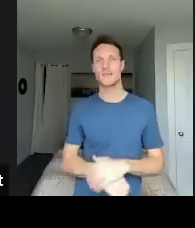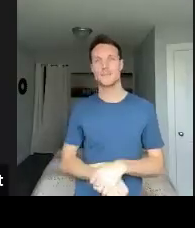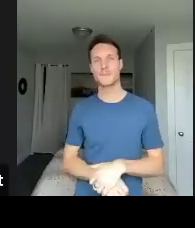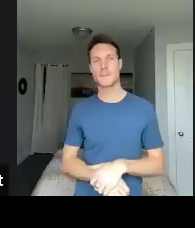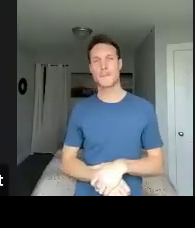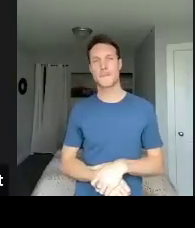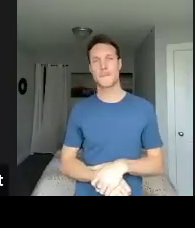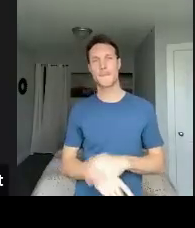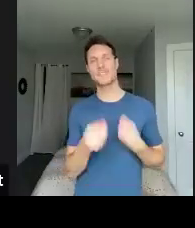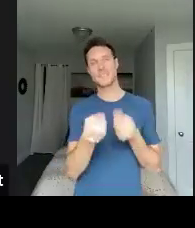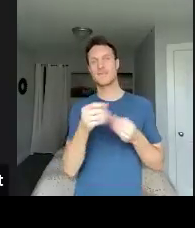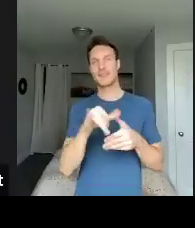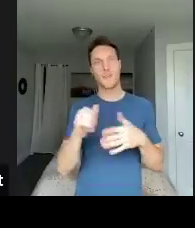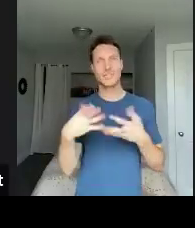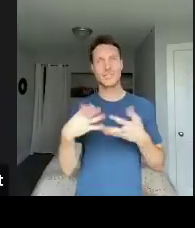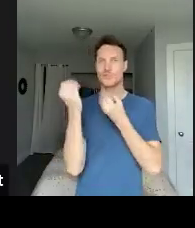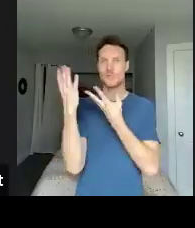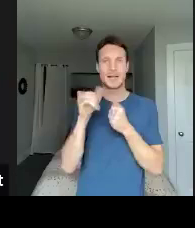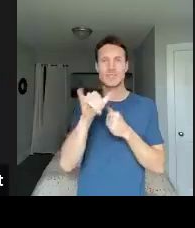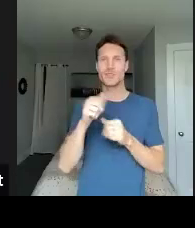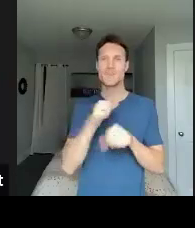transition happens smoothly.